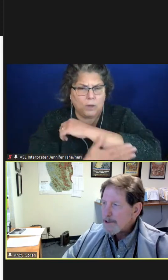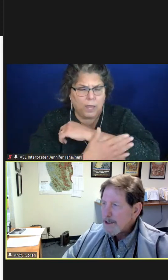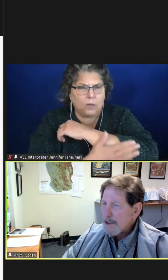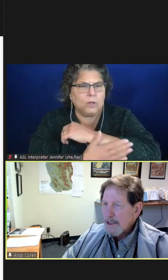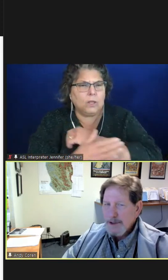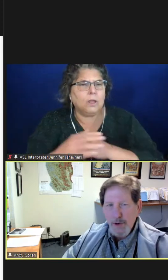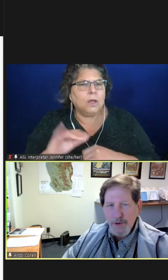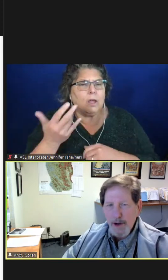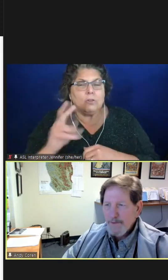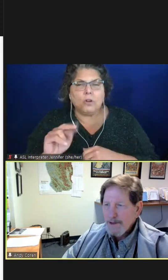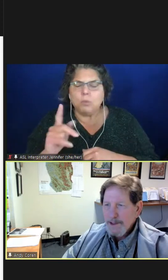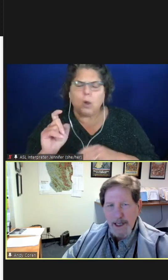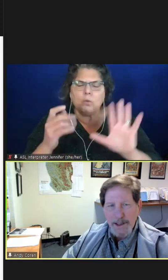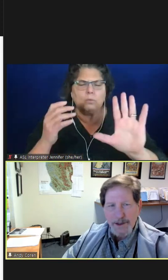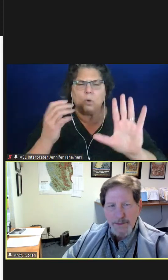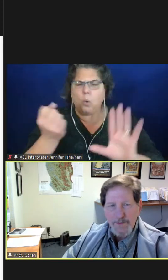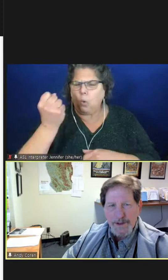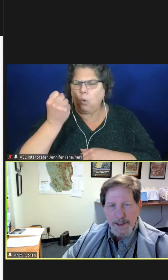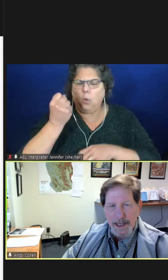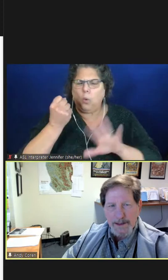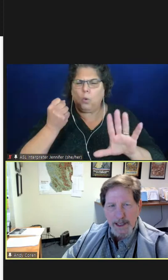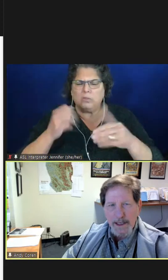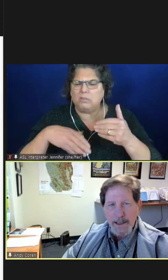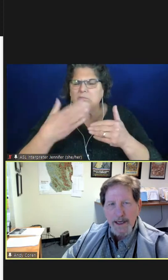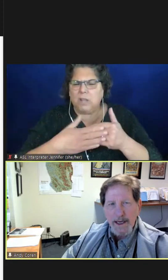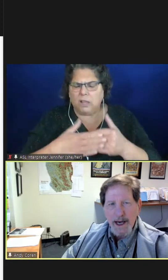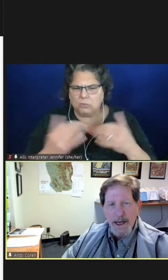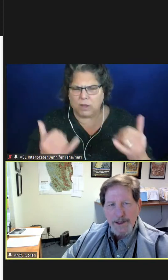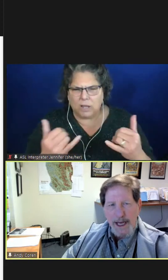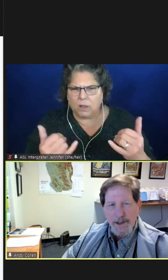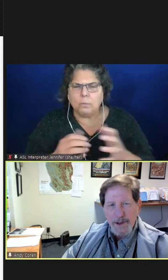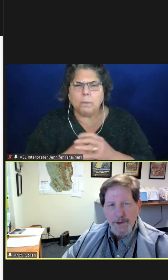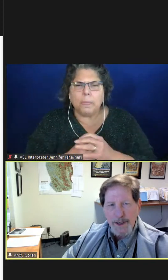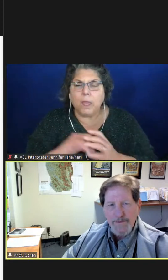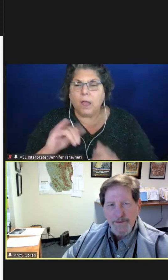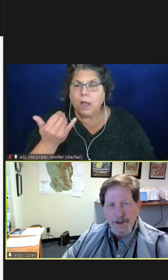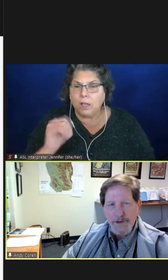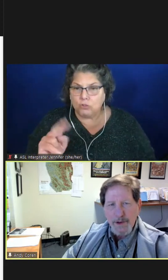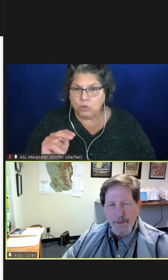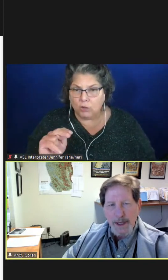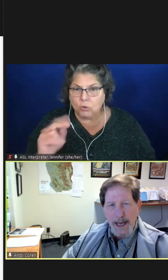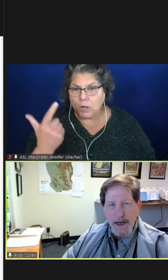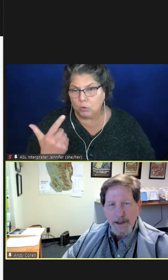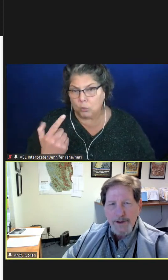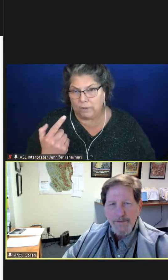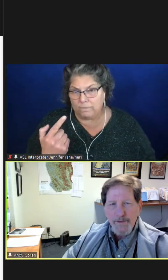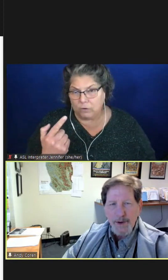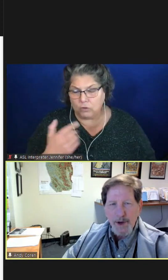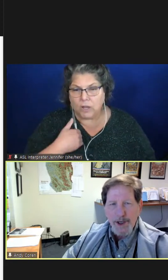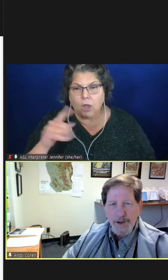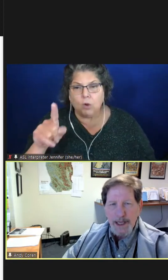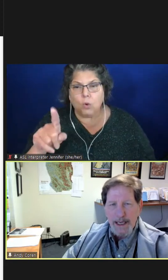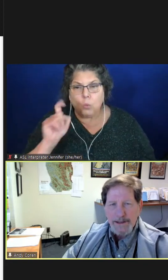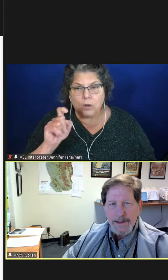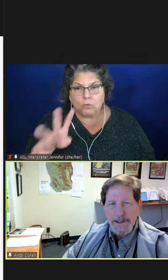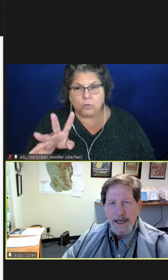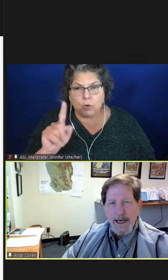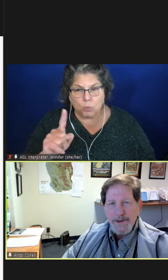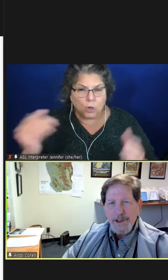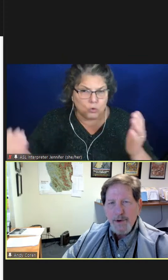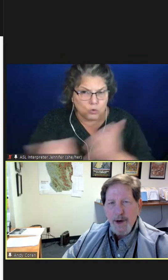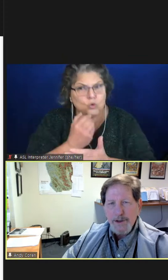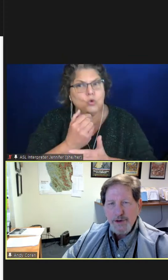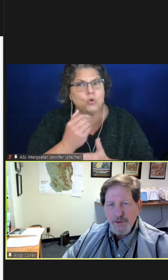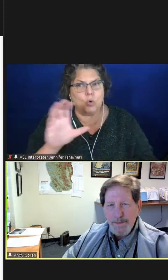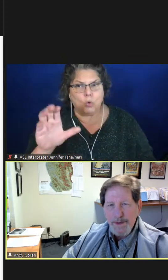actually, let's hold off on this slide, just move it to the next slide. On January 21st, we had 141 new cases.